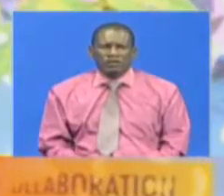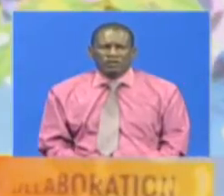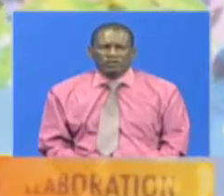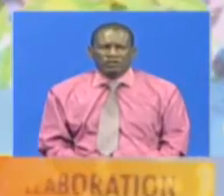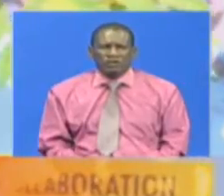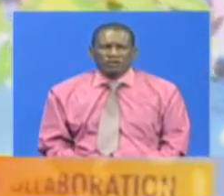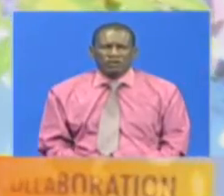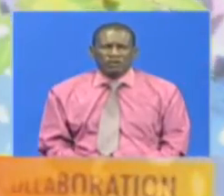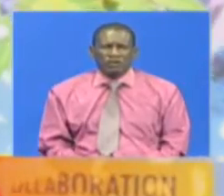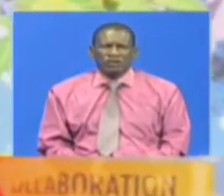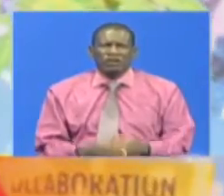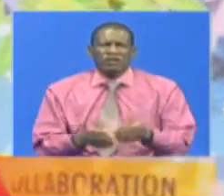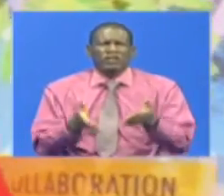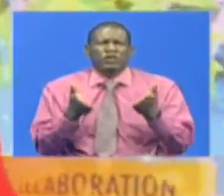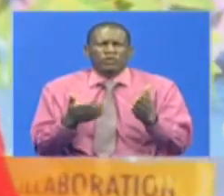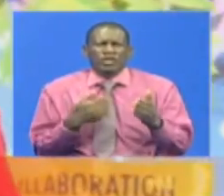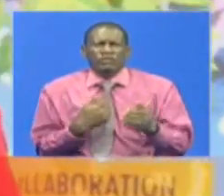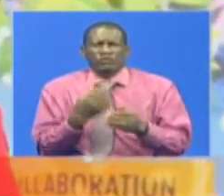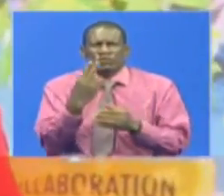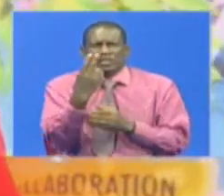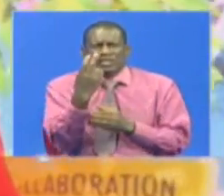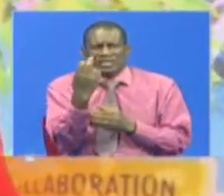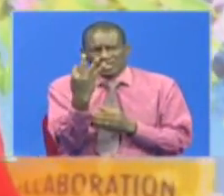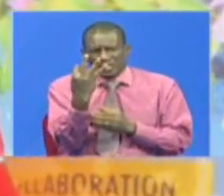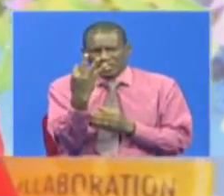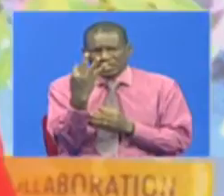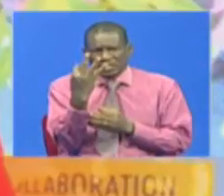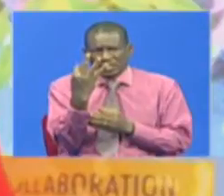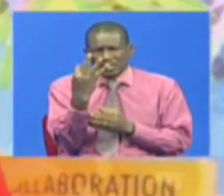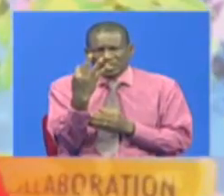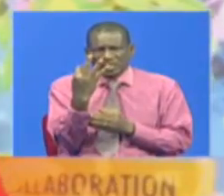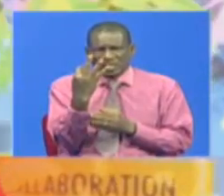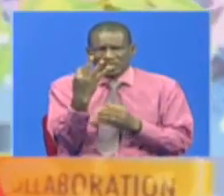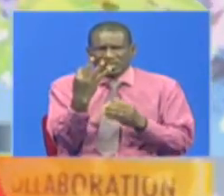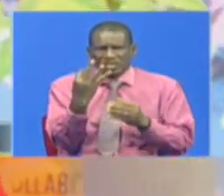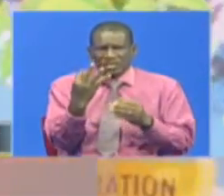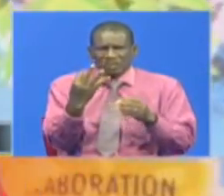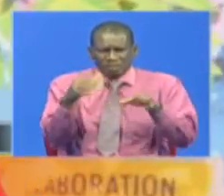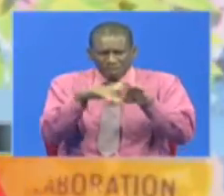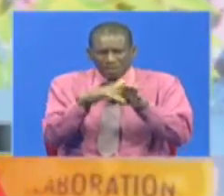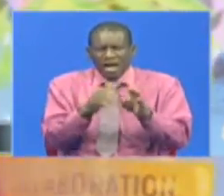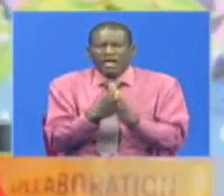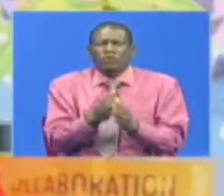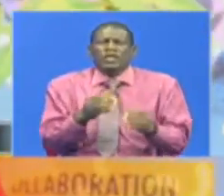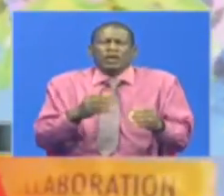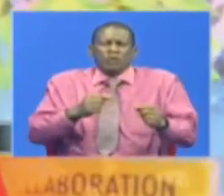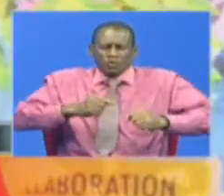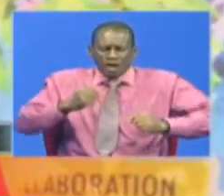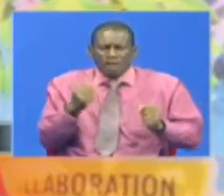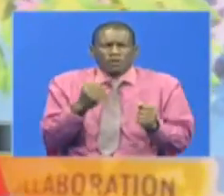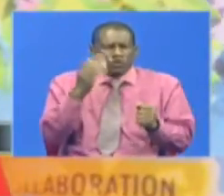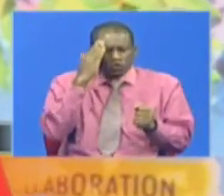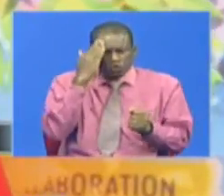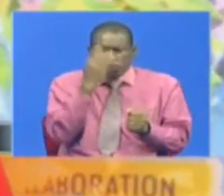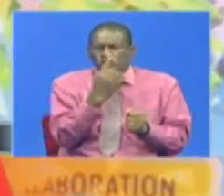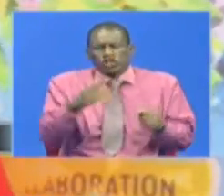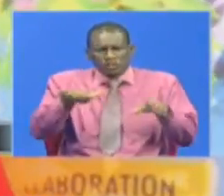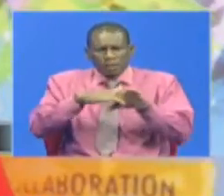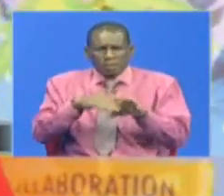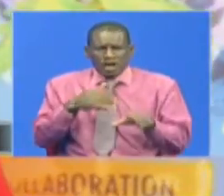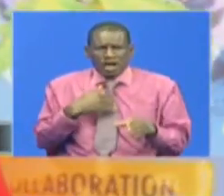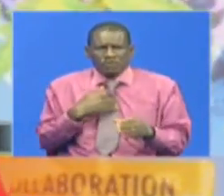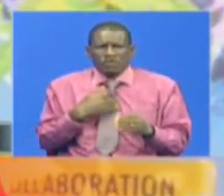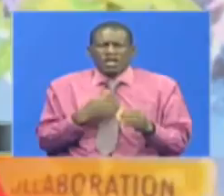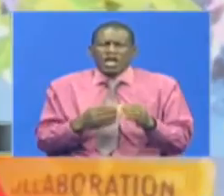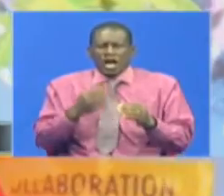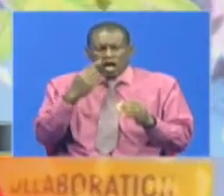Group of 23 members, and we are very impressed to see that every member has a kitchen, a home garden back at home, and it's